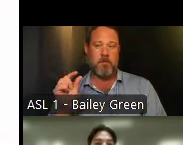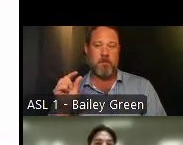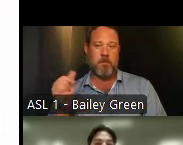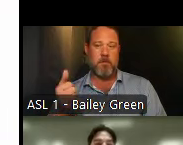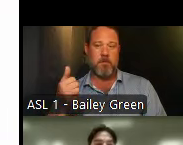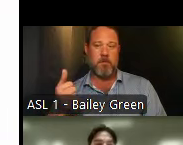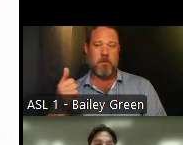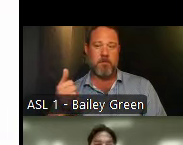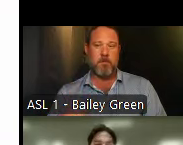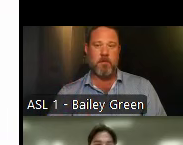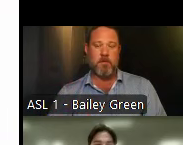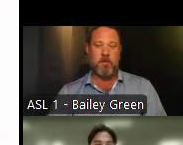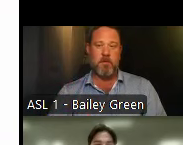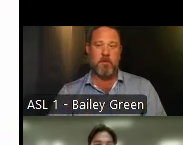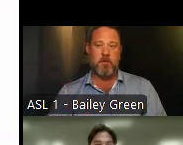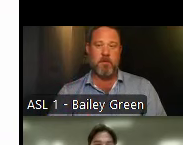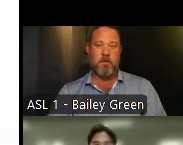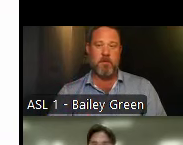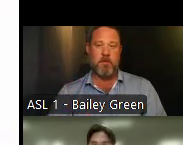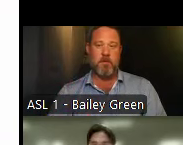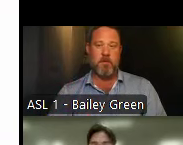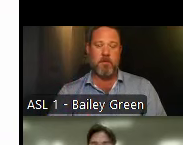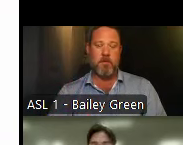Still kind of quiet.